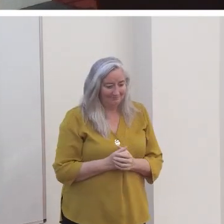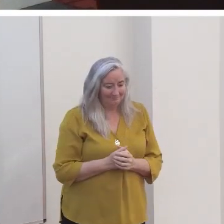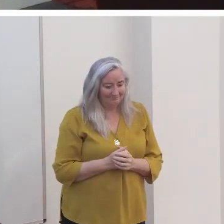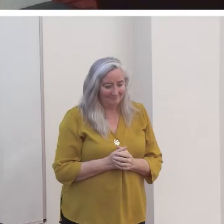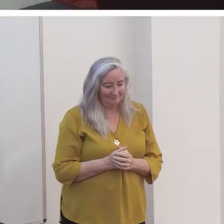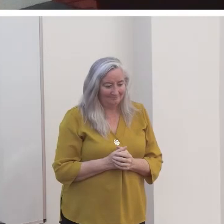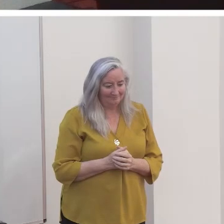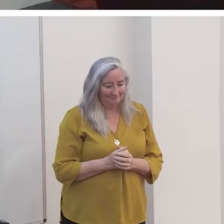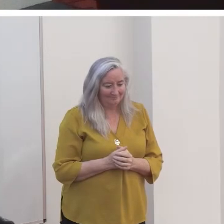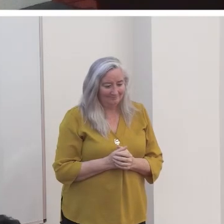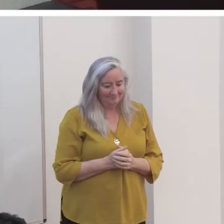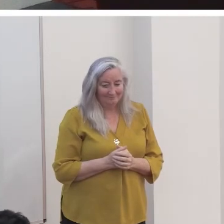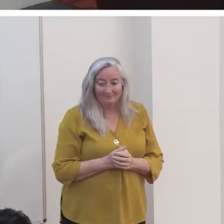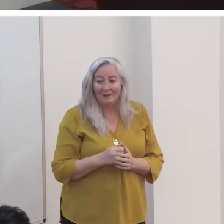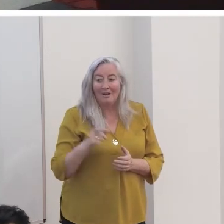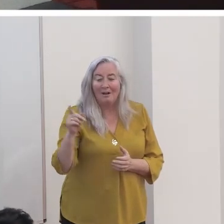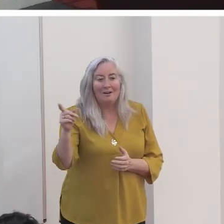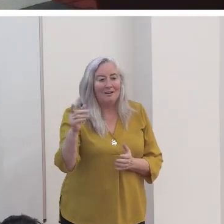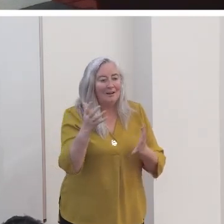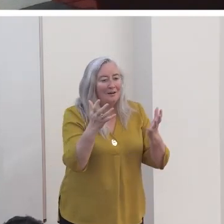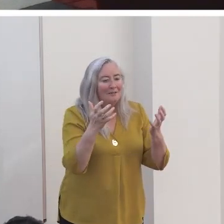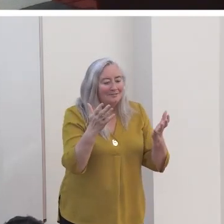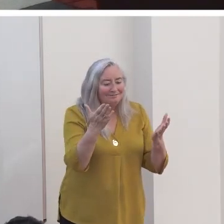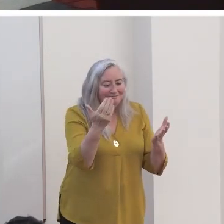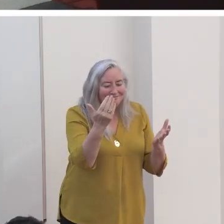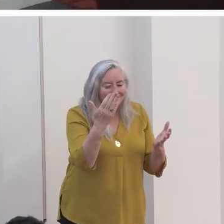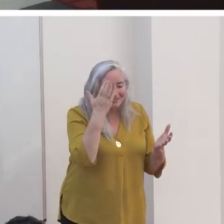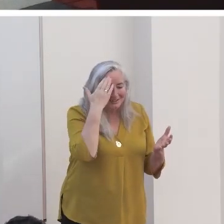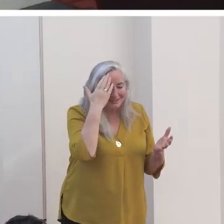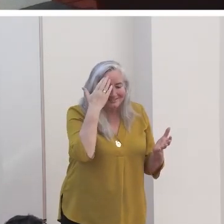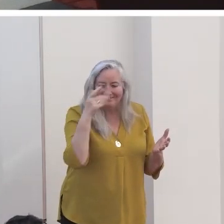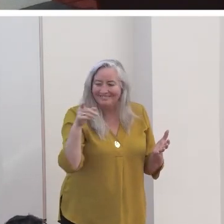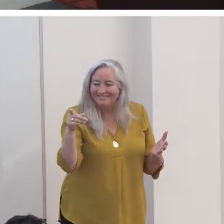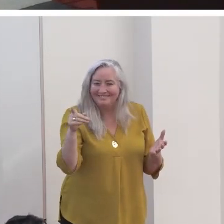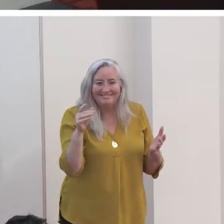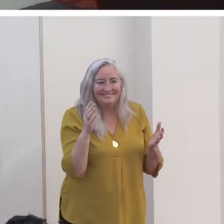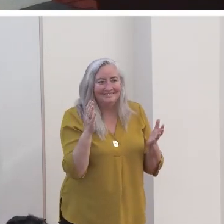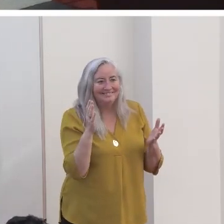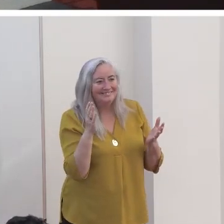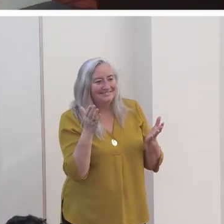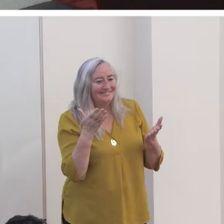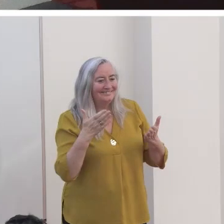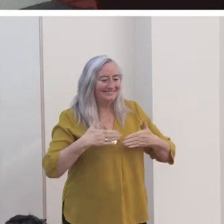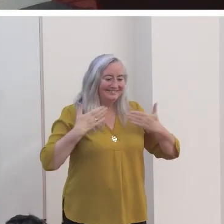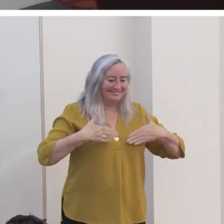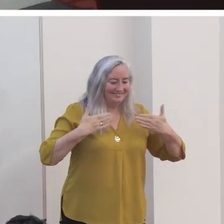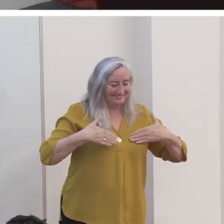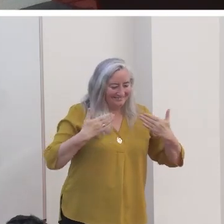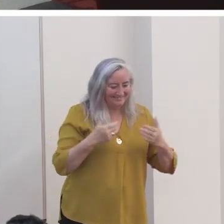Fun fact. Yeah. Oh, I'm really sorry for that. Actually, if you talk about